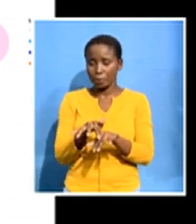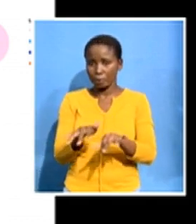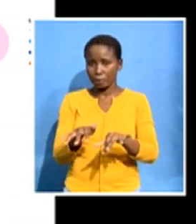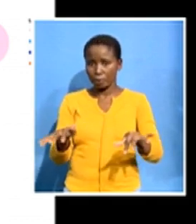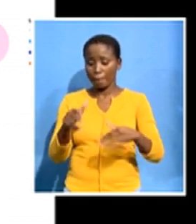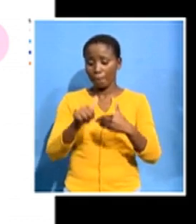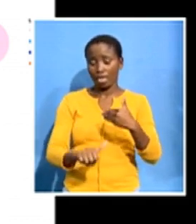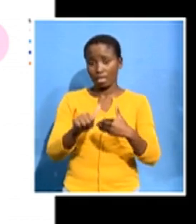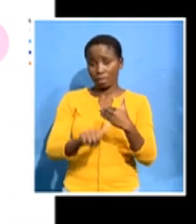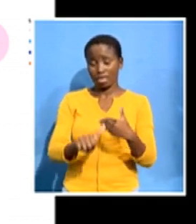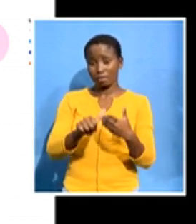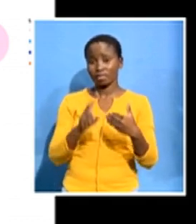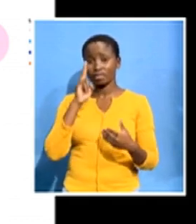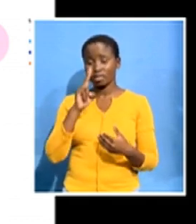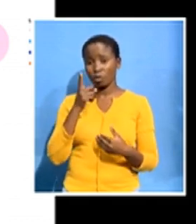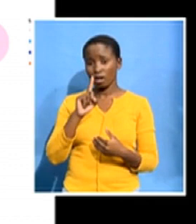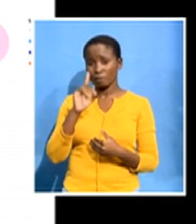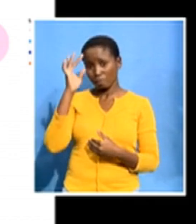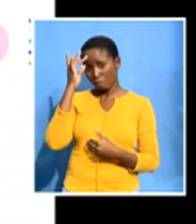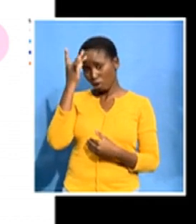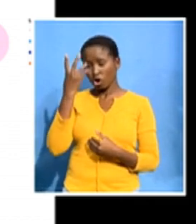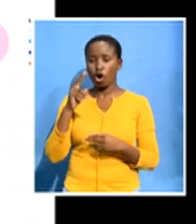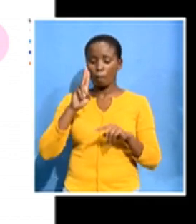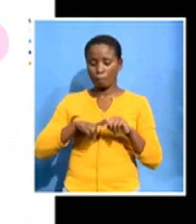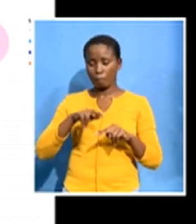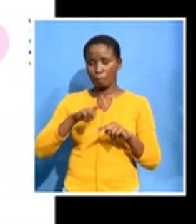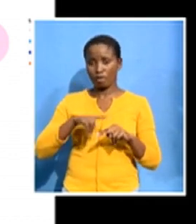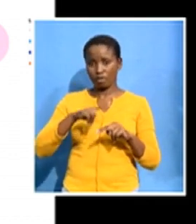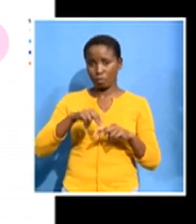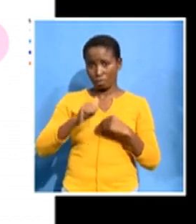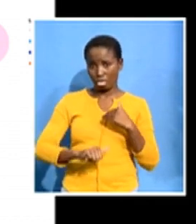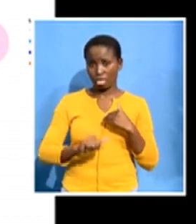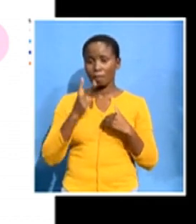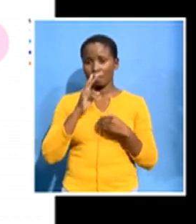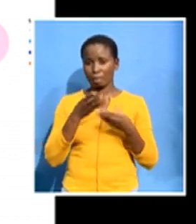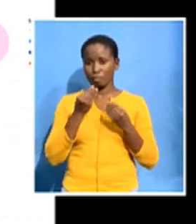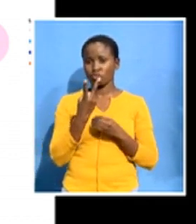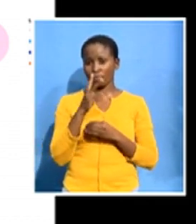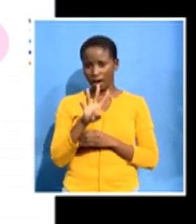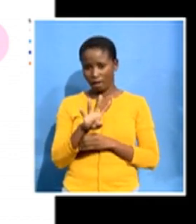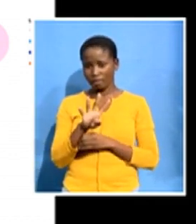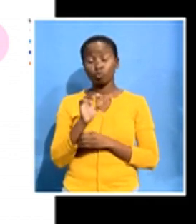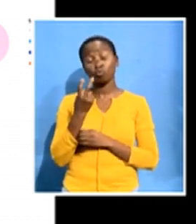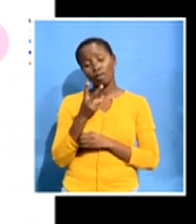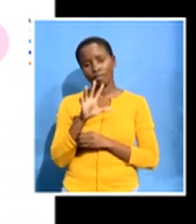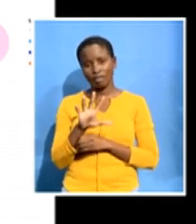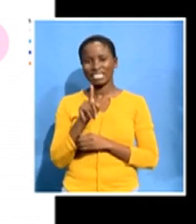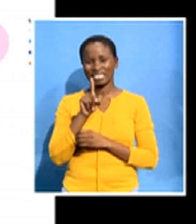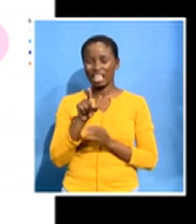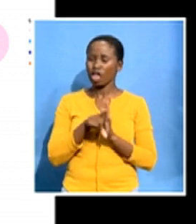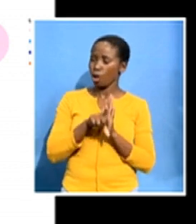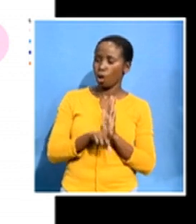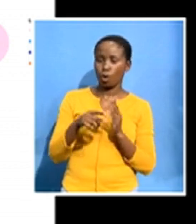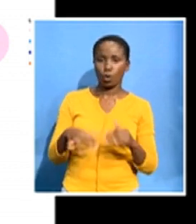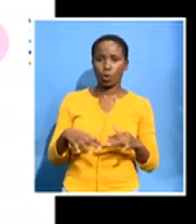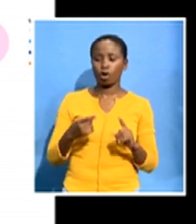February, we had 125. That was the third lowest month since April last year. In